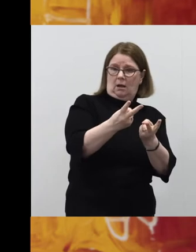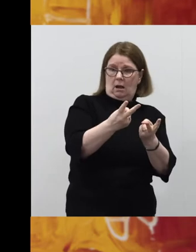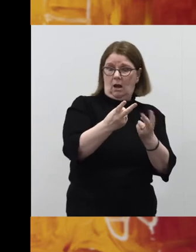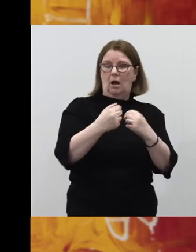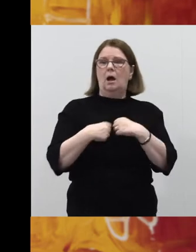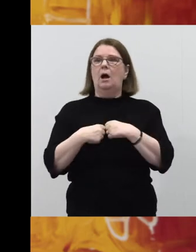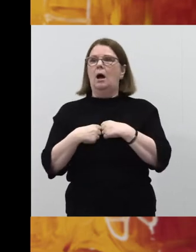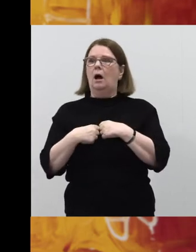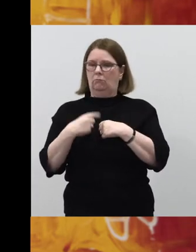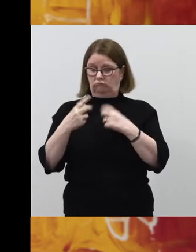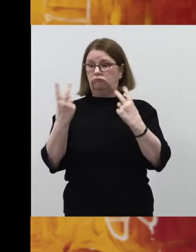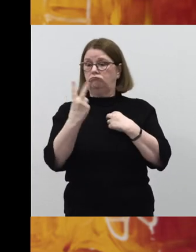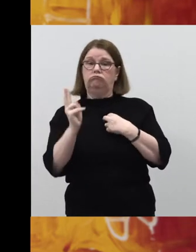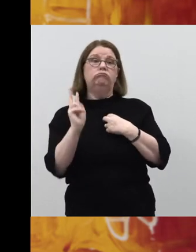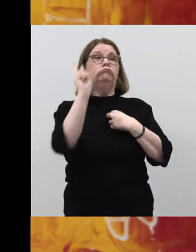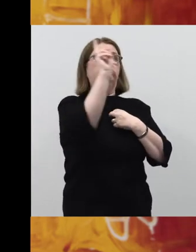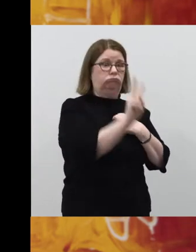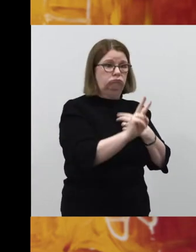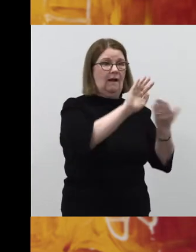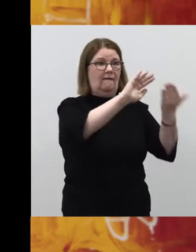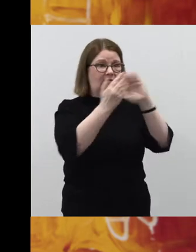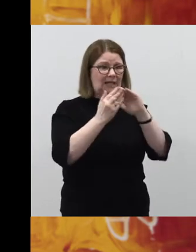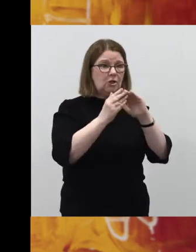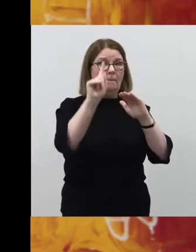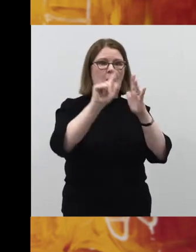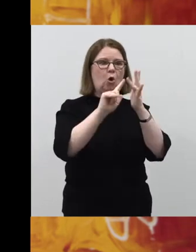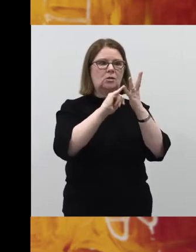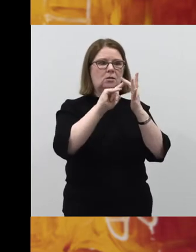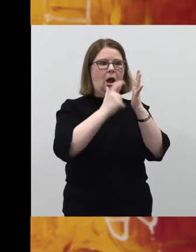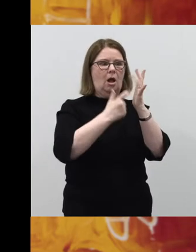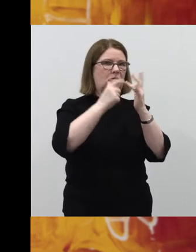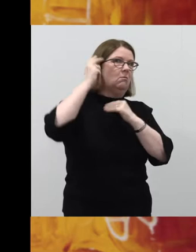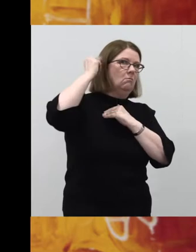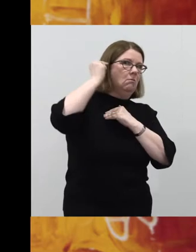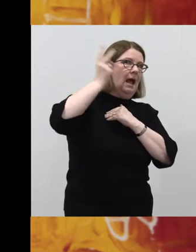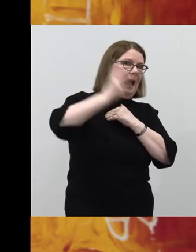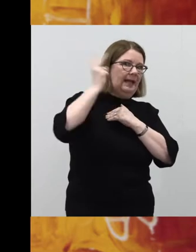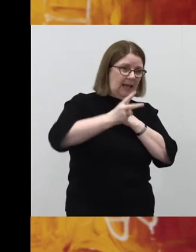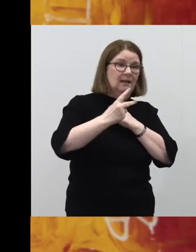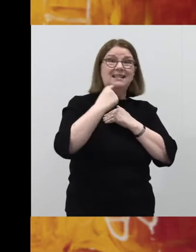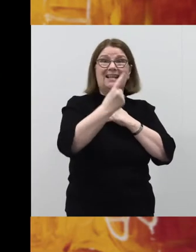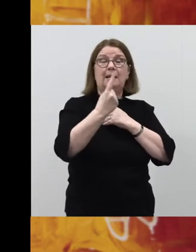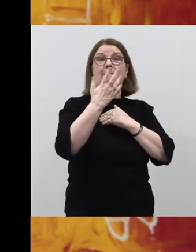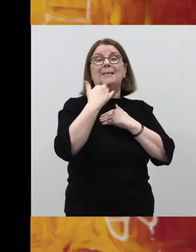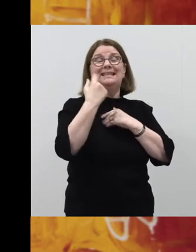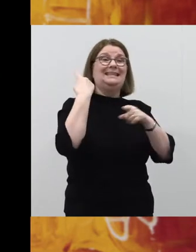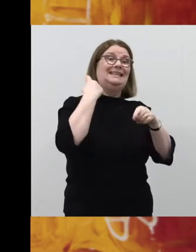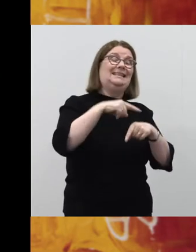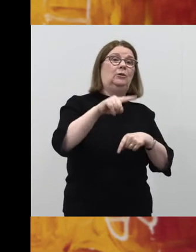to St Mary's Hospital. Thankfully, the hospital authorities granted him access to art materials and his own